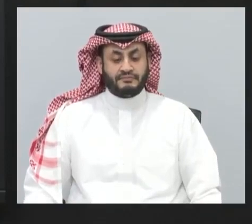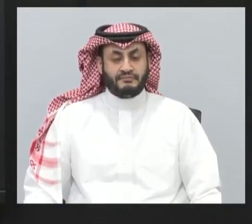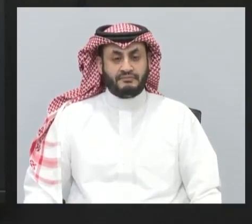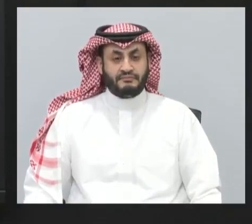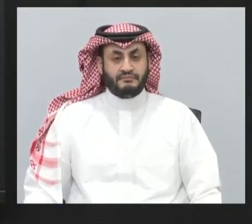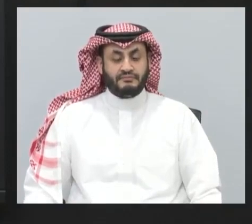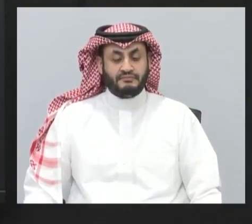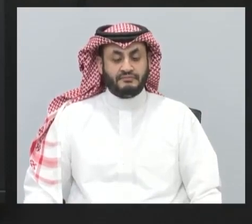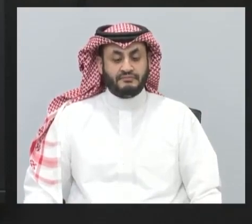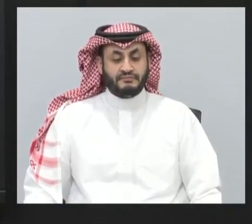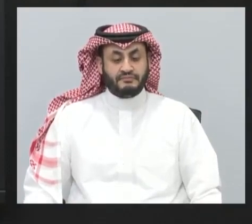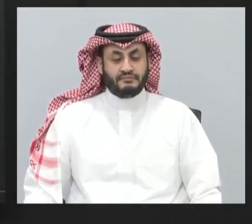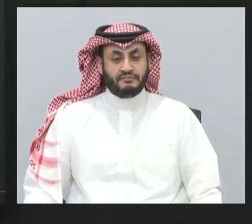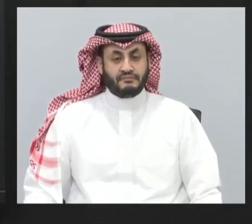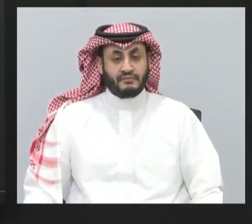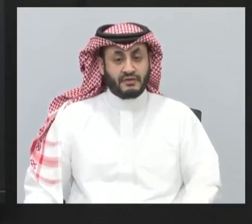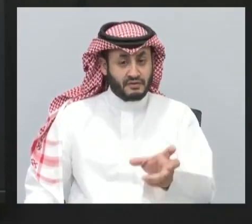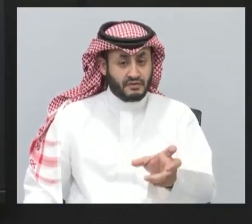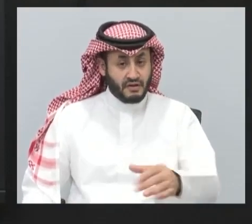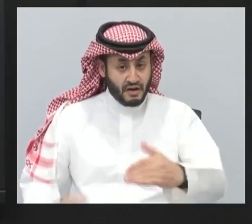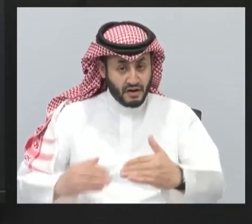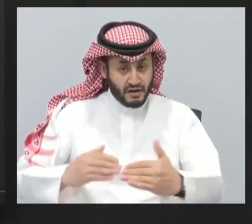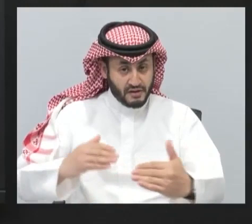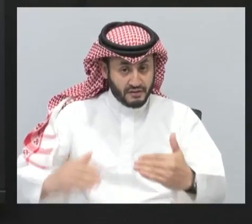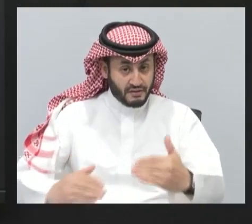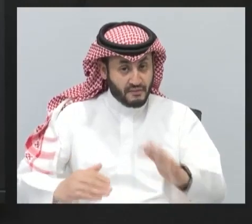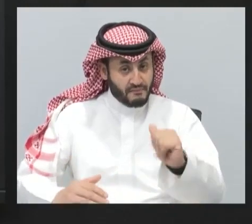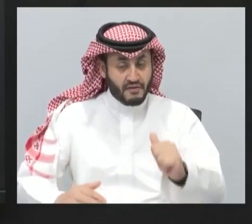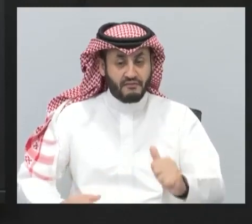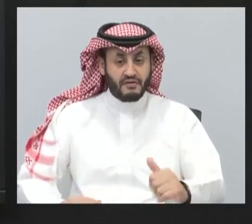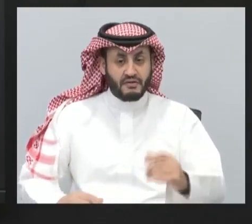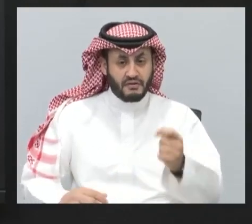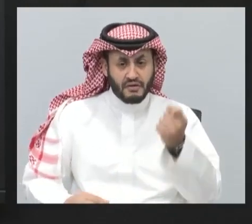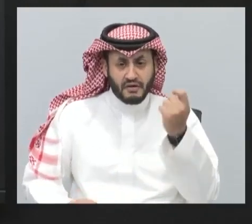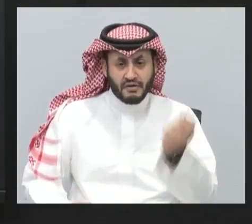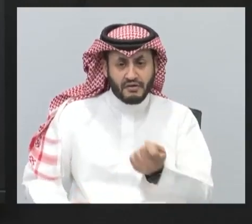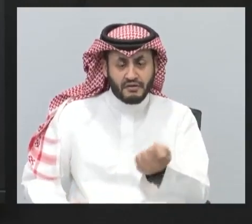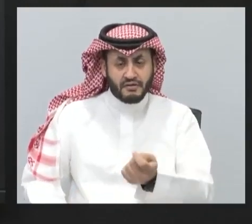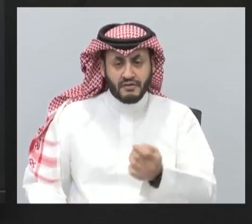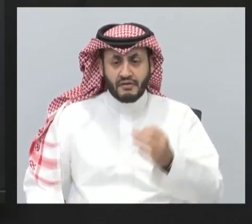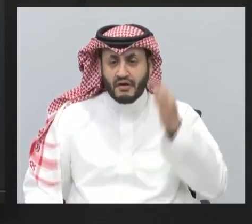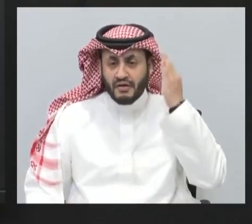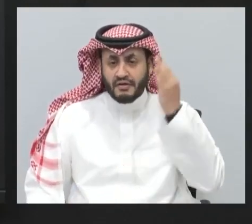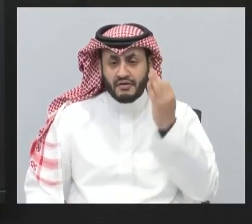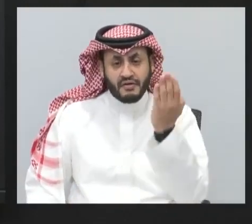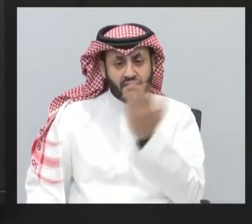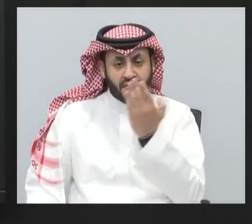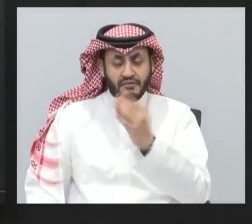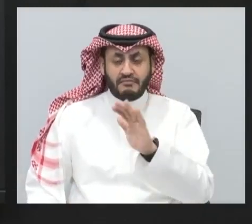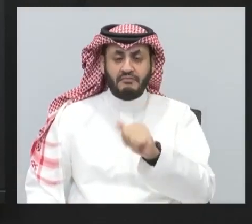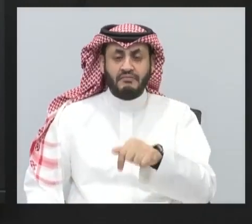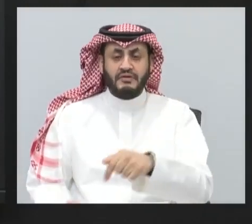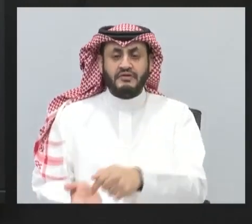internet. So the basic knowledge is not there. She herself, her spelling and her handwriting